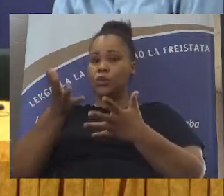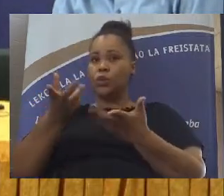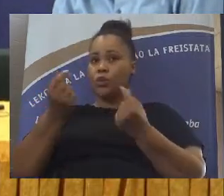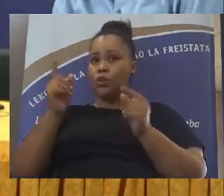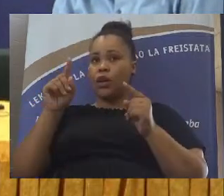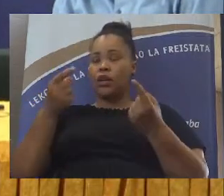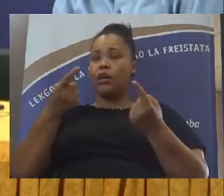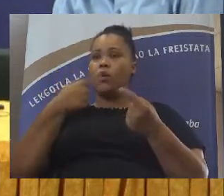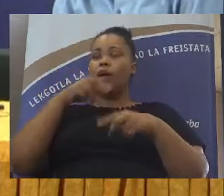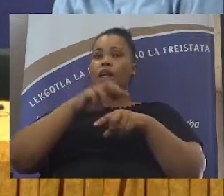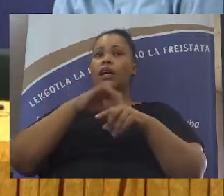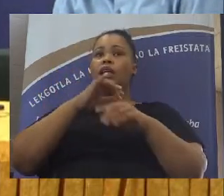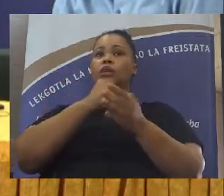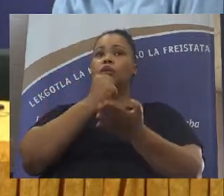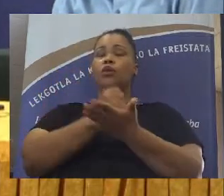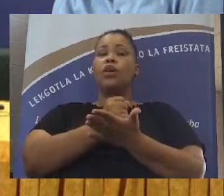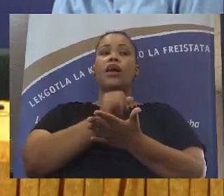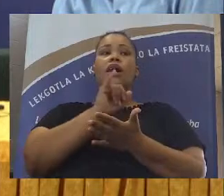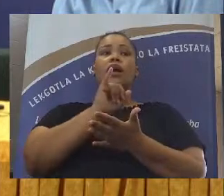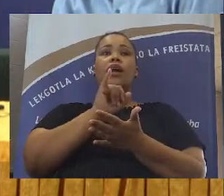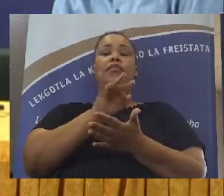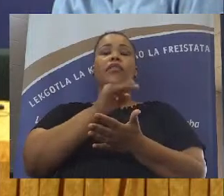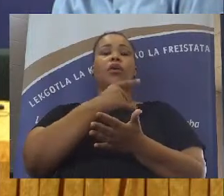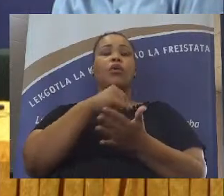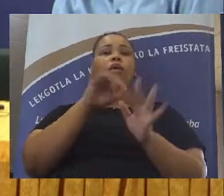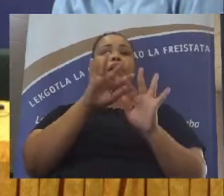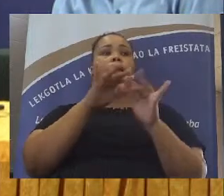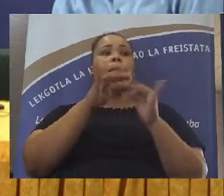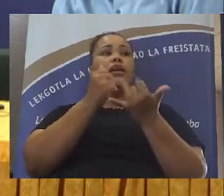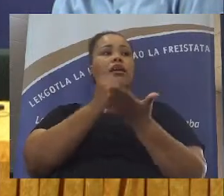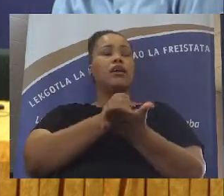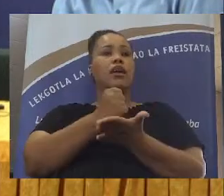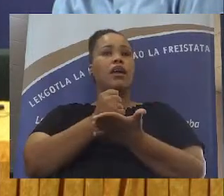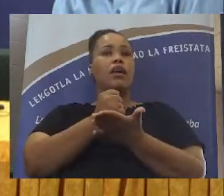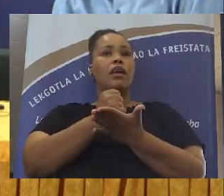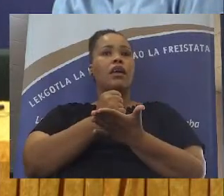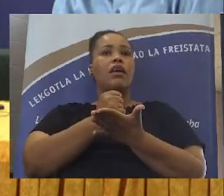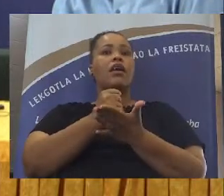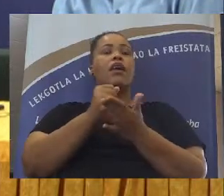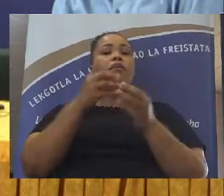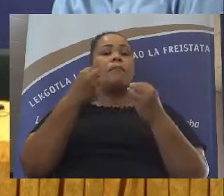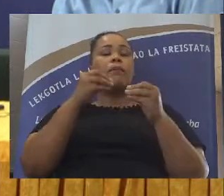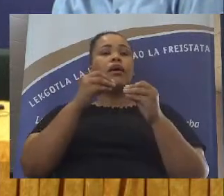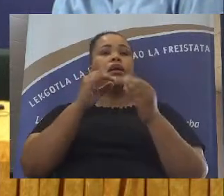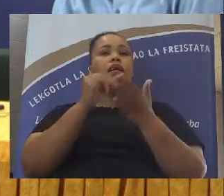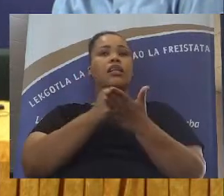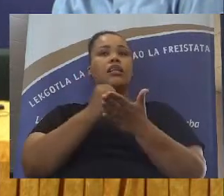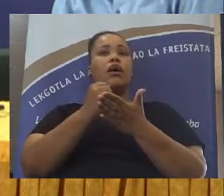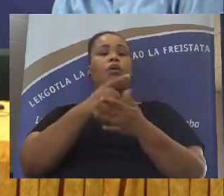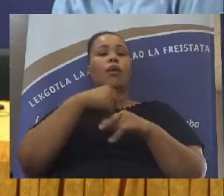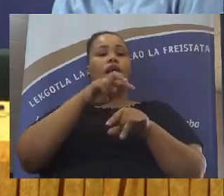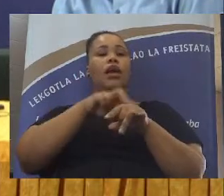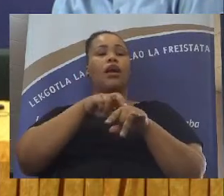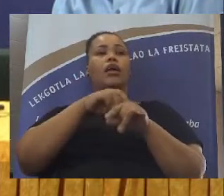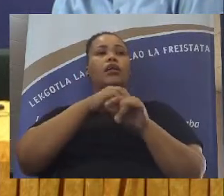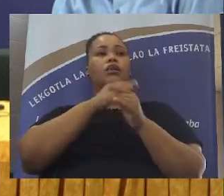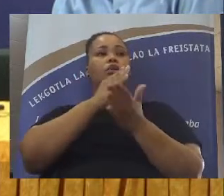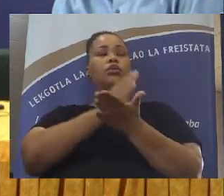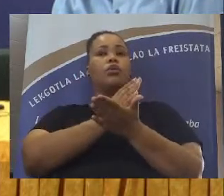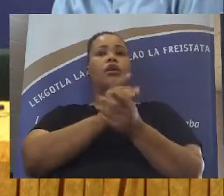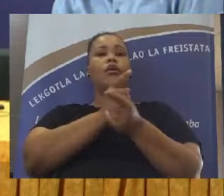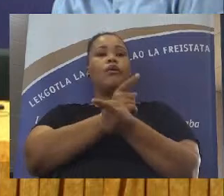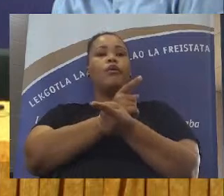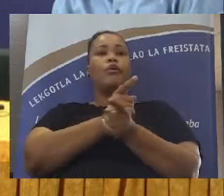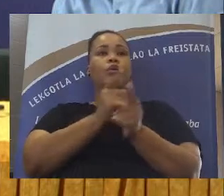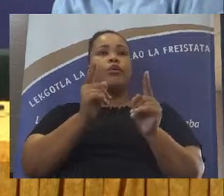we register a cooperative, if we assist you to register, if we assist you to register a business, we must make sure that you then have